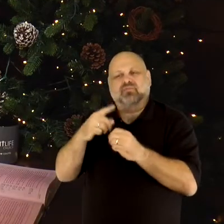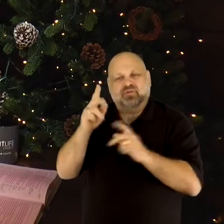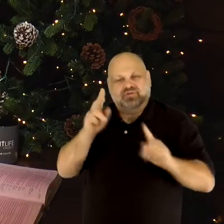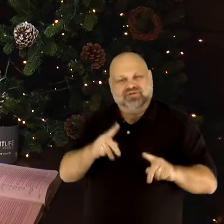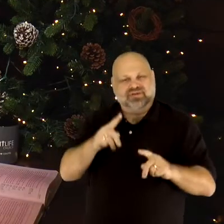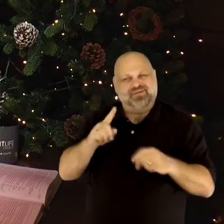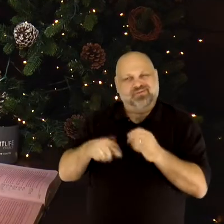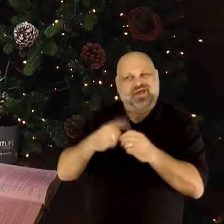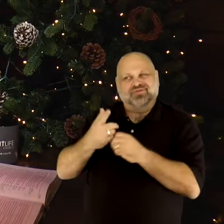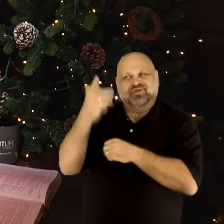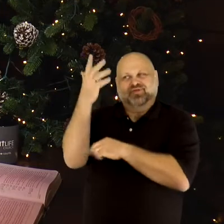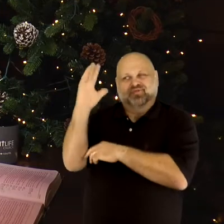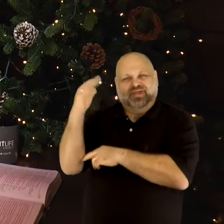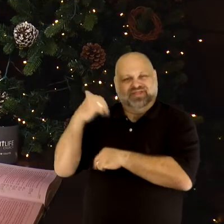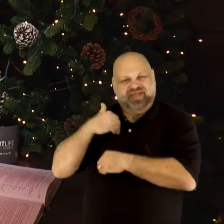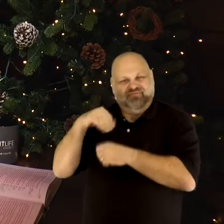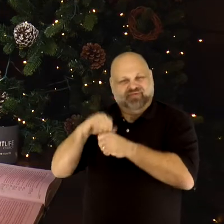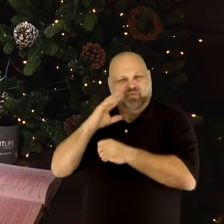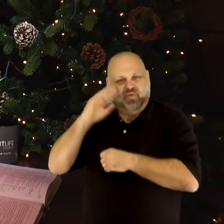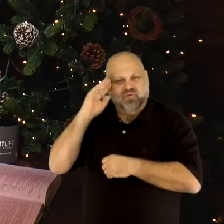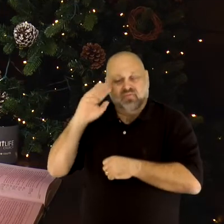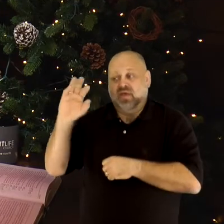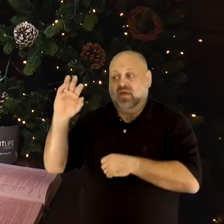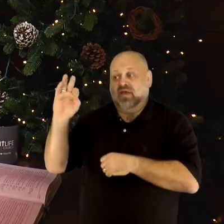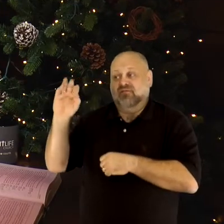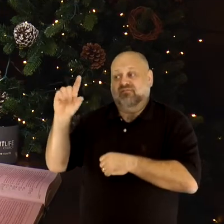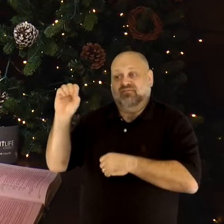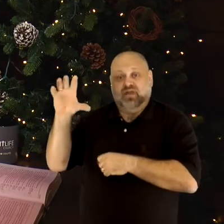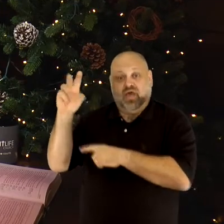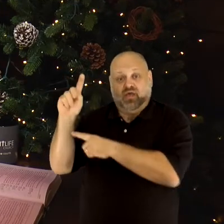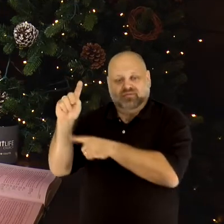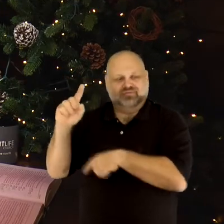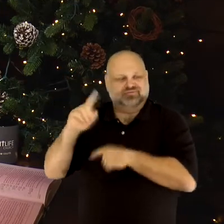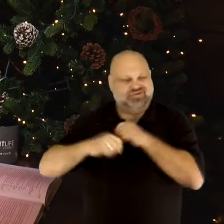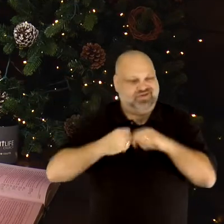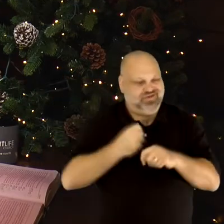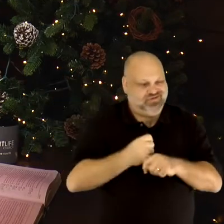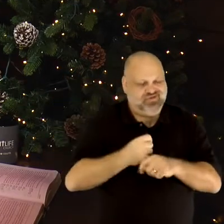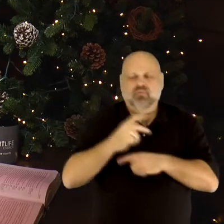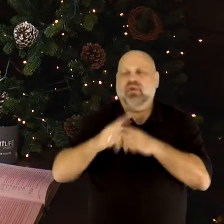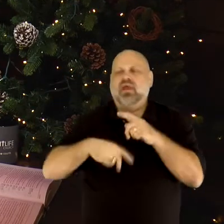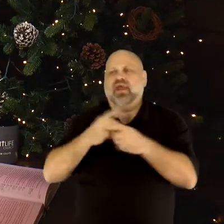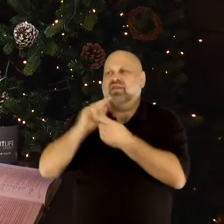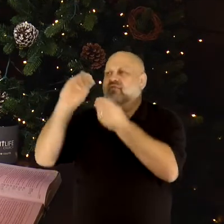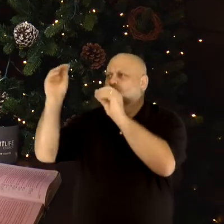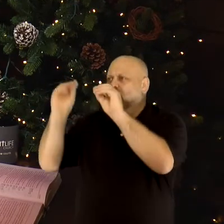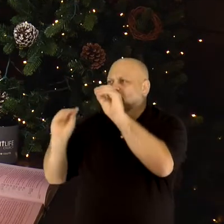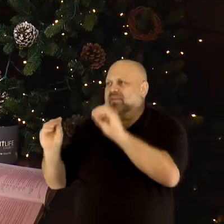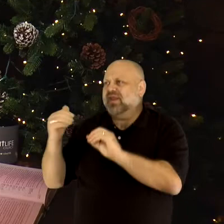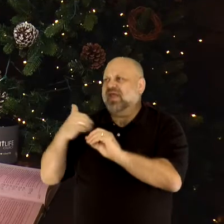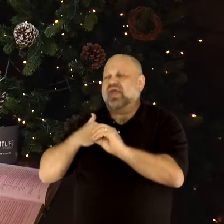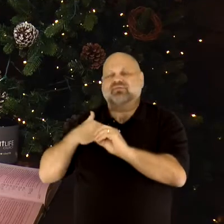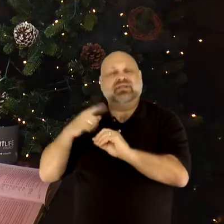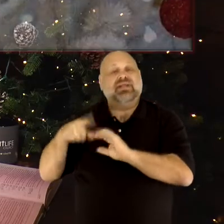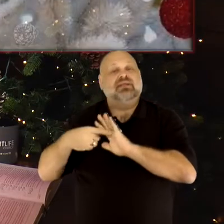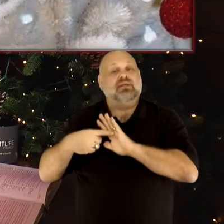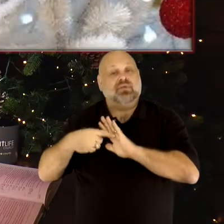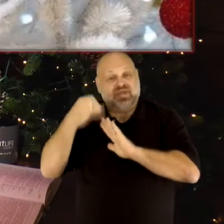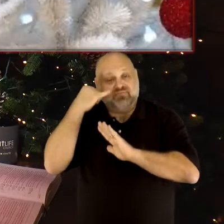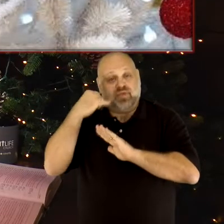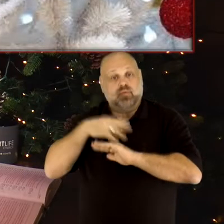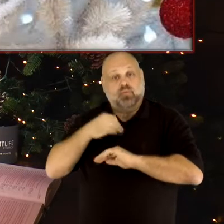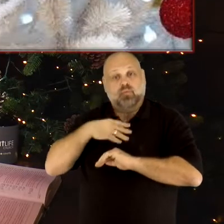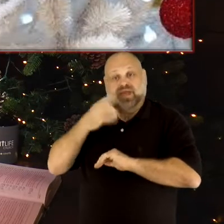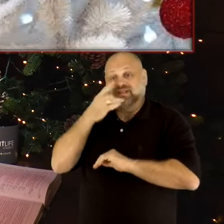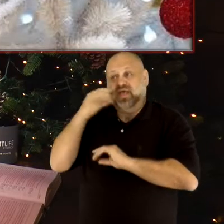have in their home, whether it's flocked or traditional, or what type of ornament it has. Here are some examples. If you only put